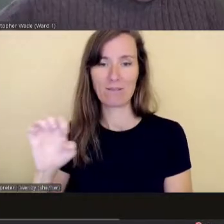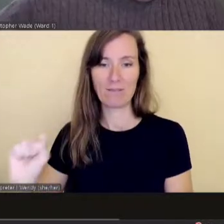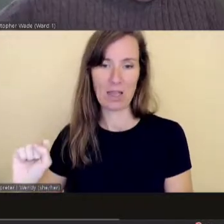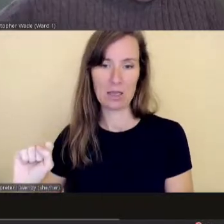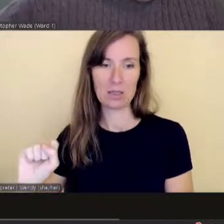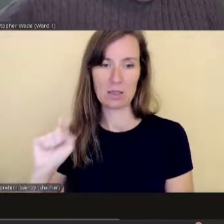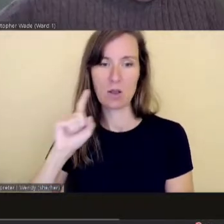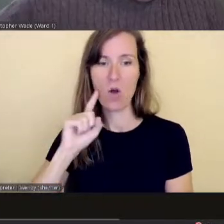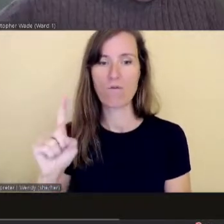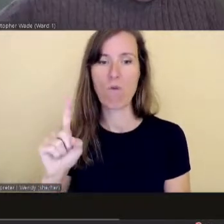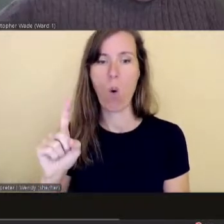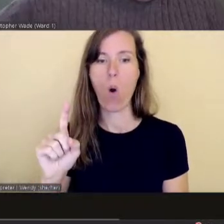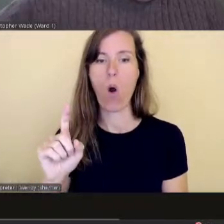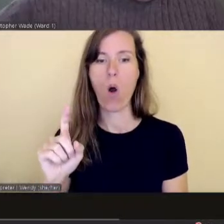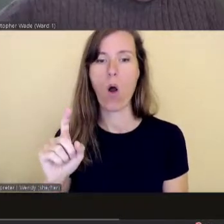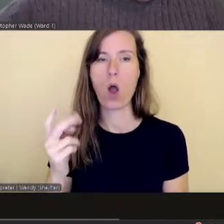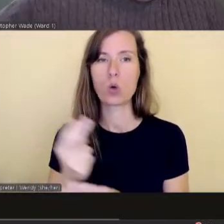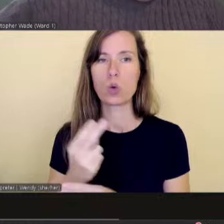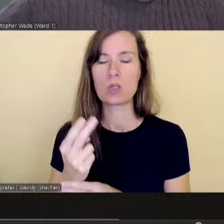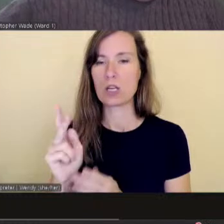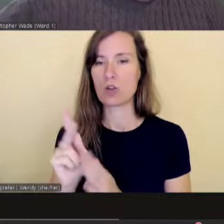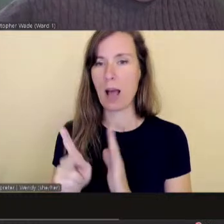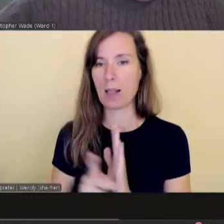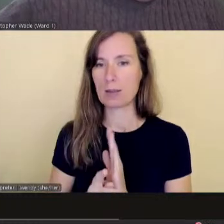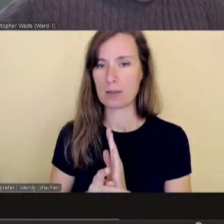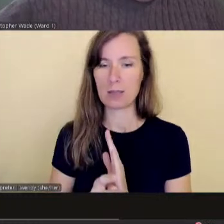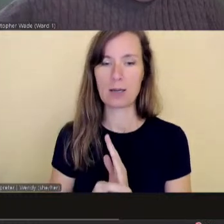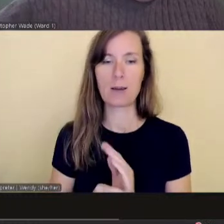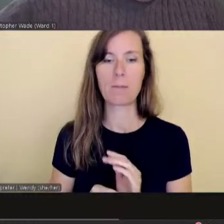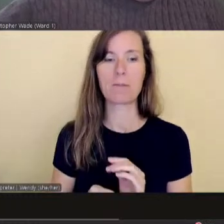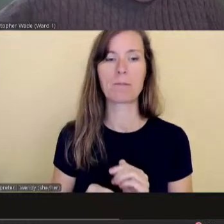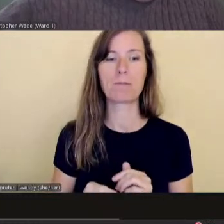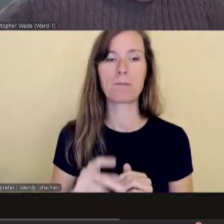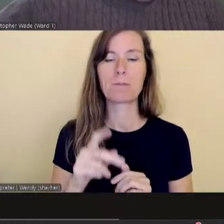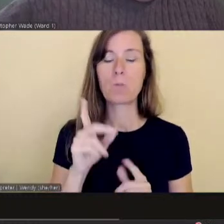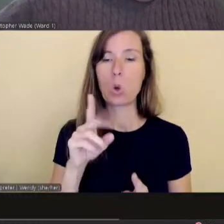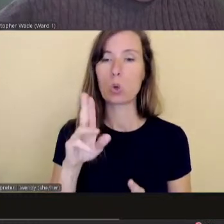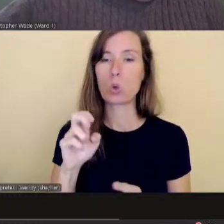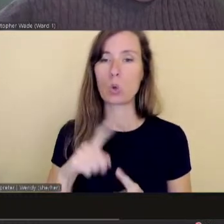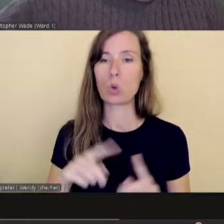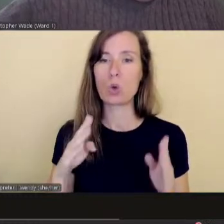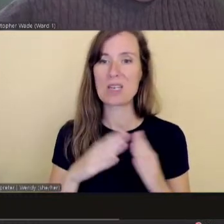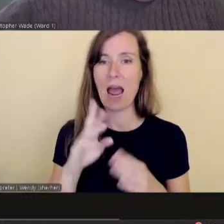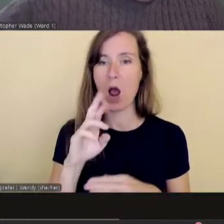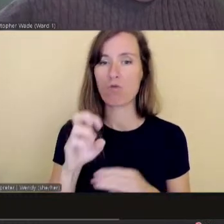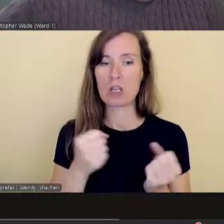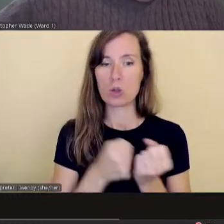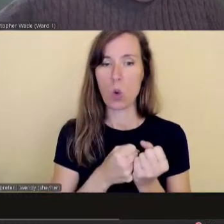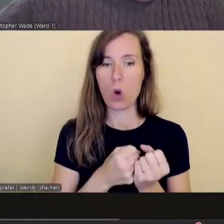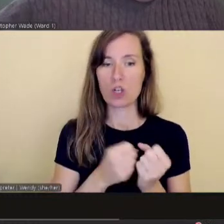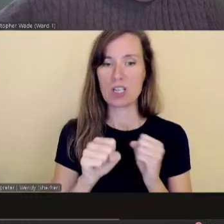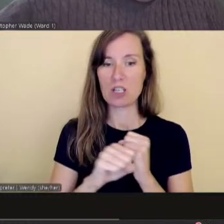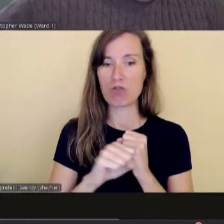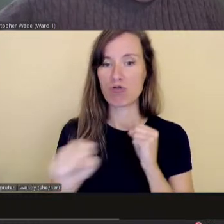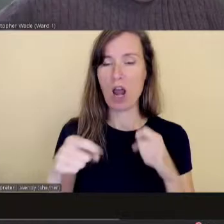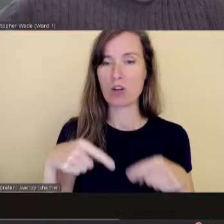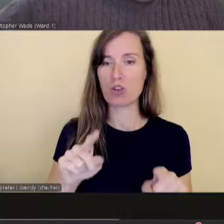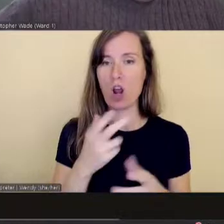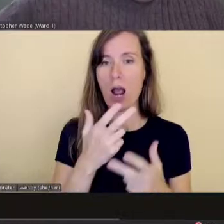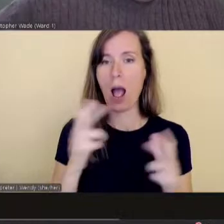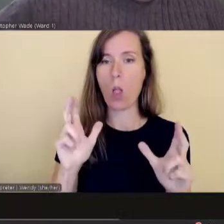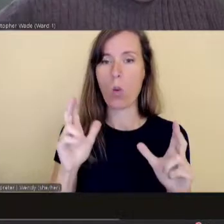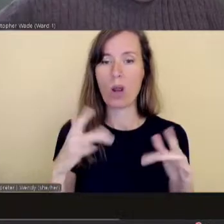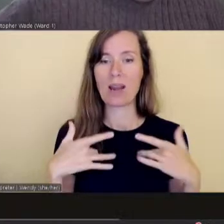policy. Due to town resources being stretched during Halloween events, CERT managed parking, and